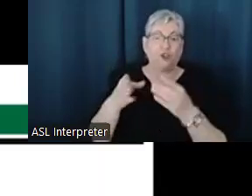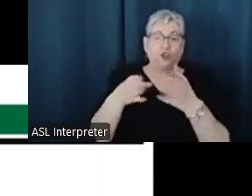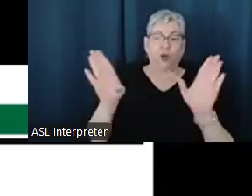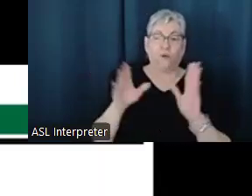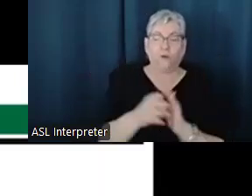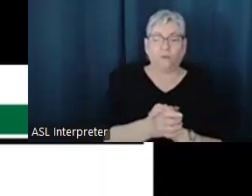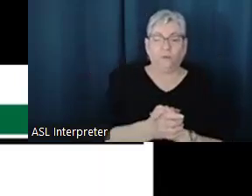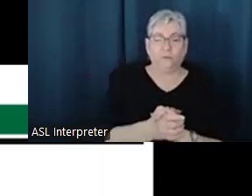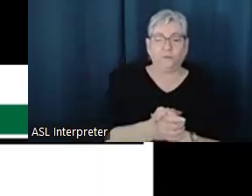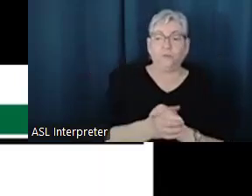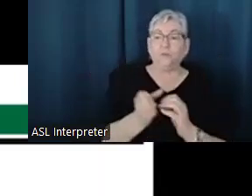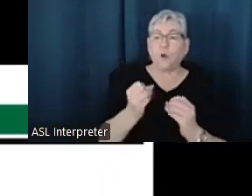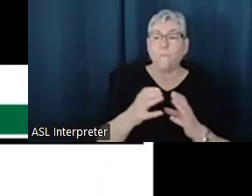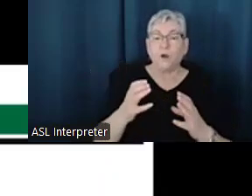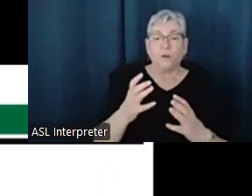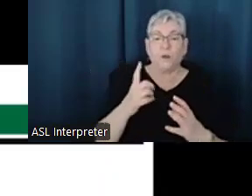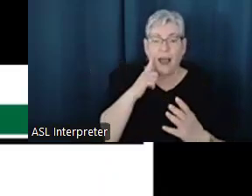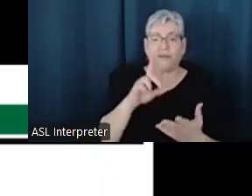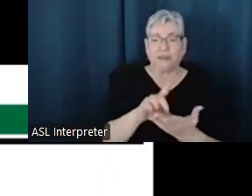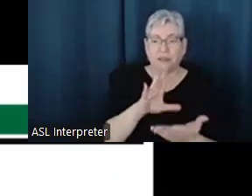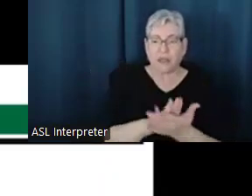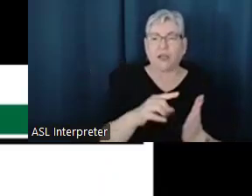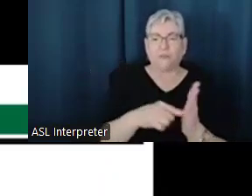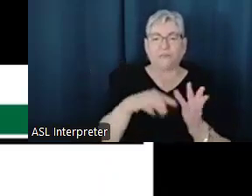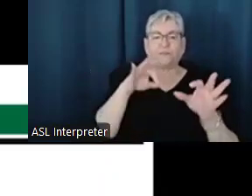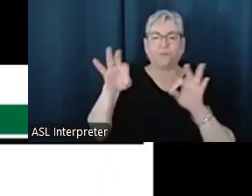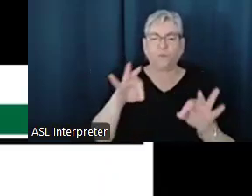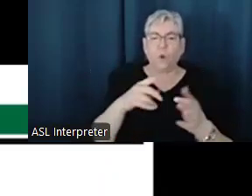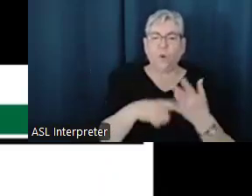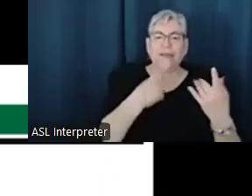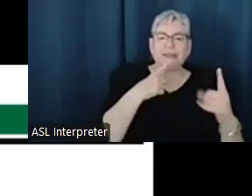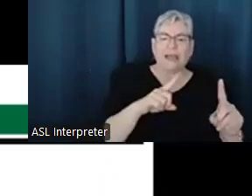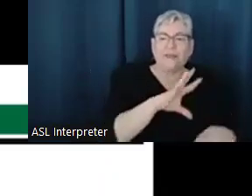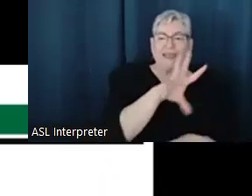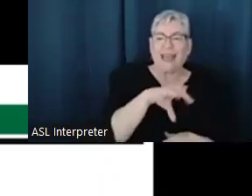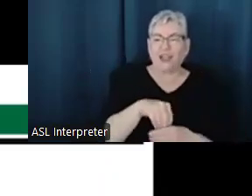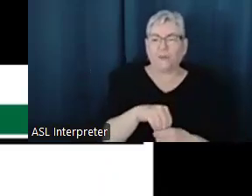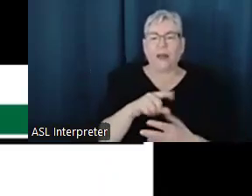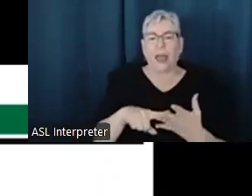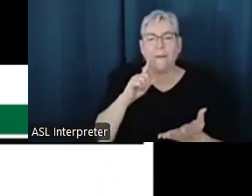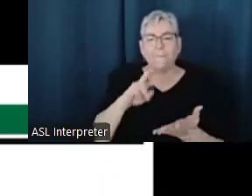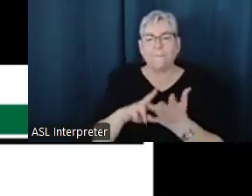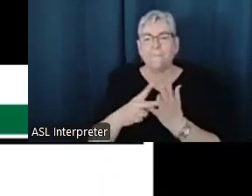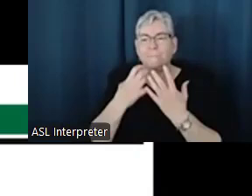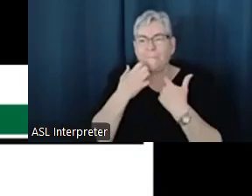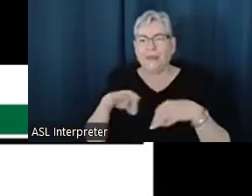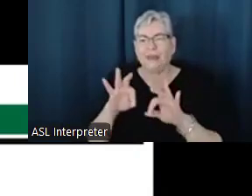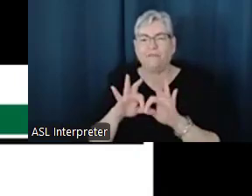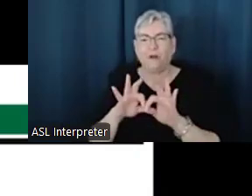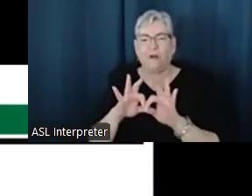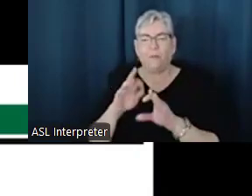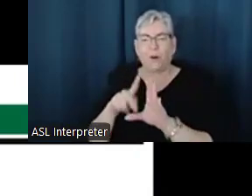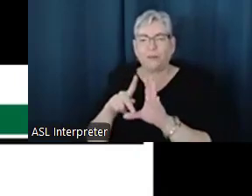that there's documents out there that describe what successful engagement and meaningful participation in service includes, so that